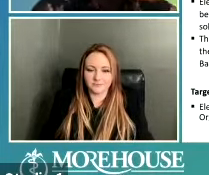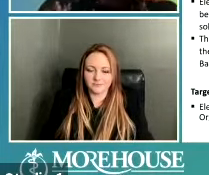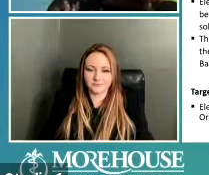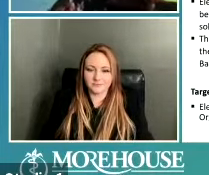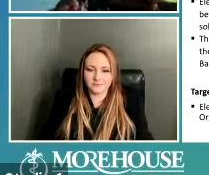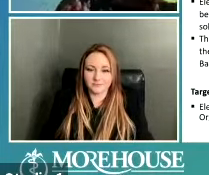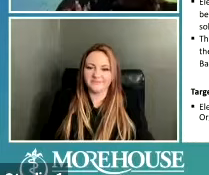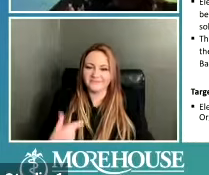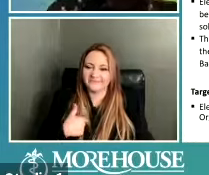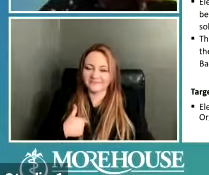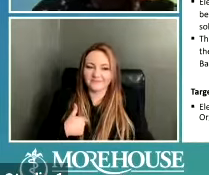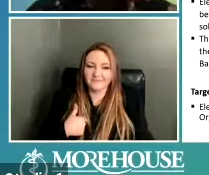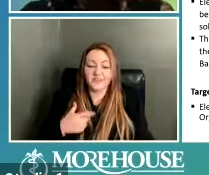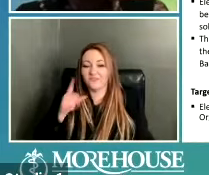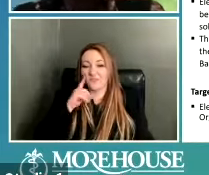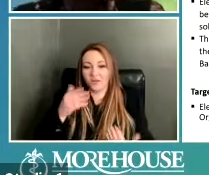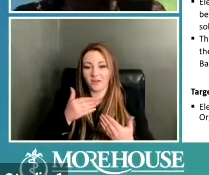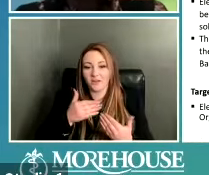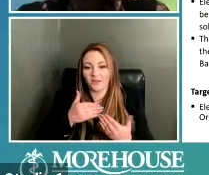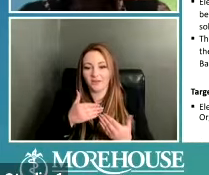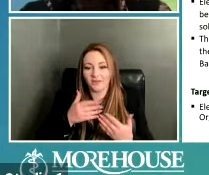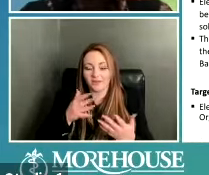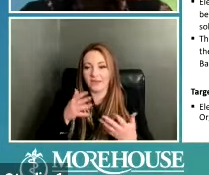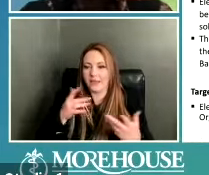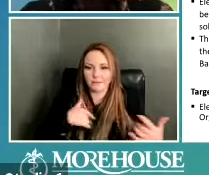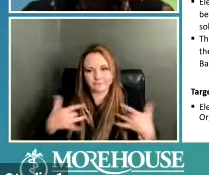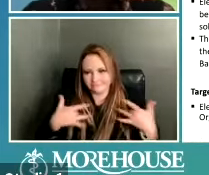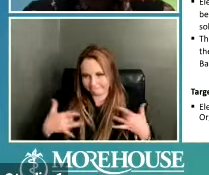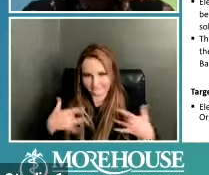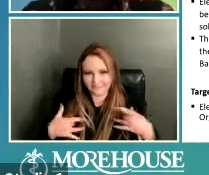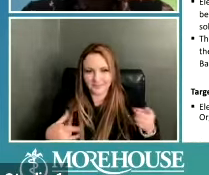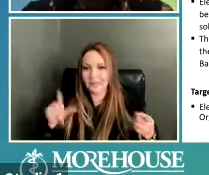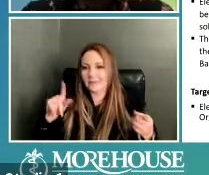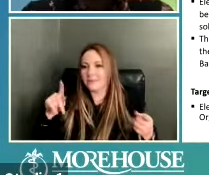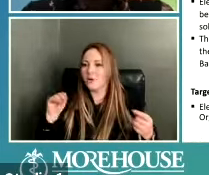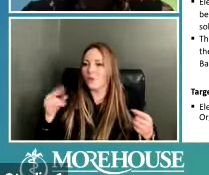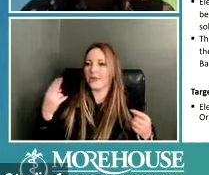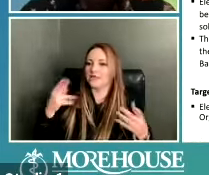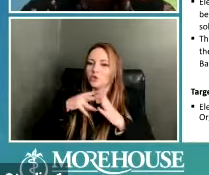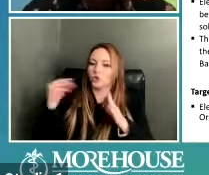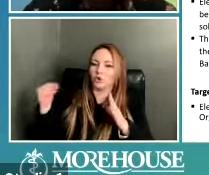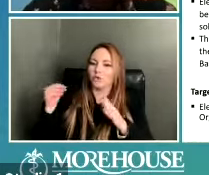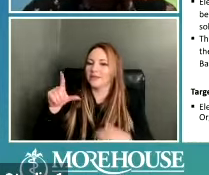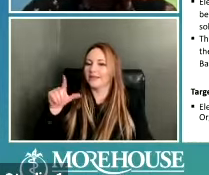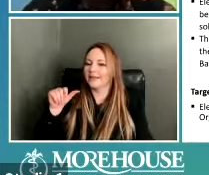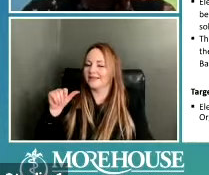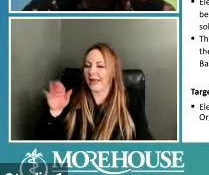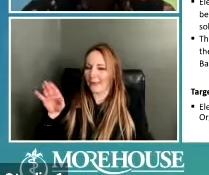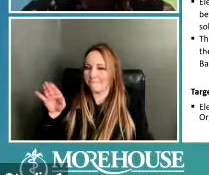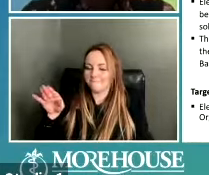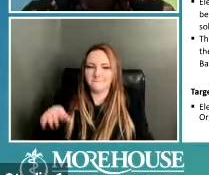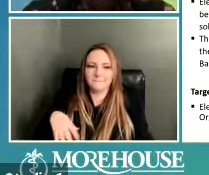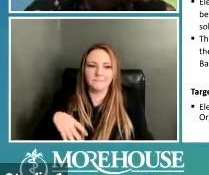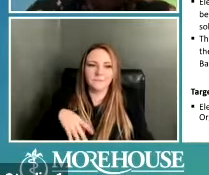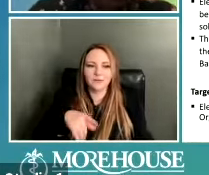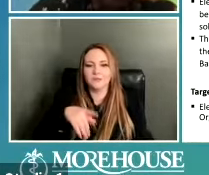And our next project we are totally excited about is our PDOH Learning Laboratory, our Political Determinants of